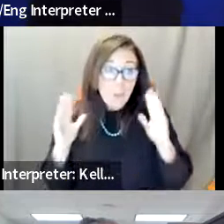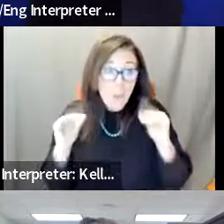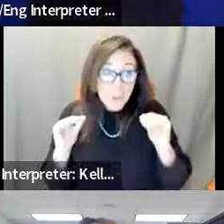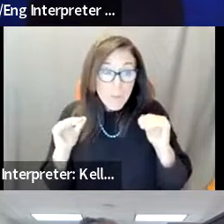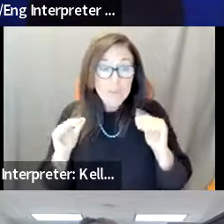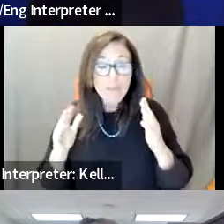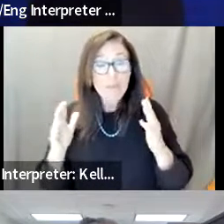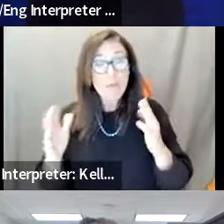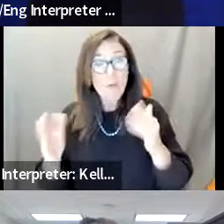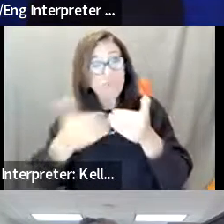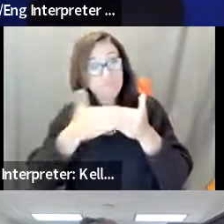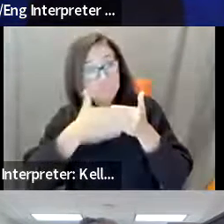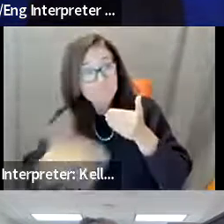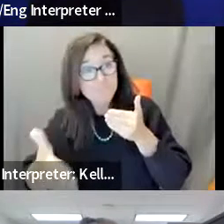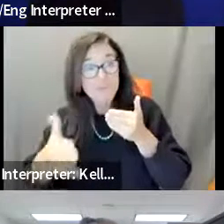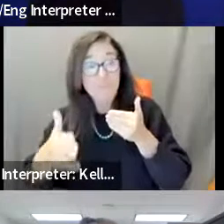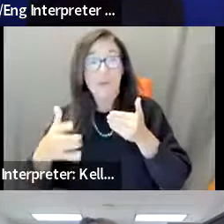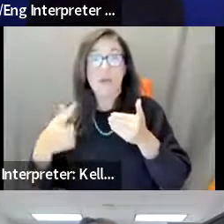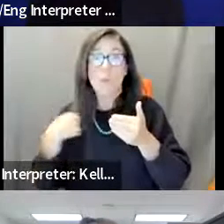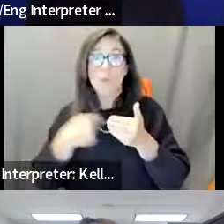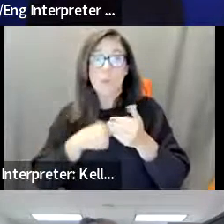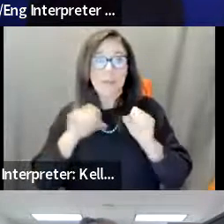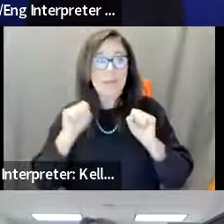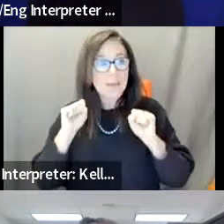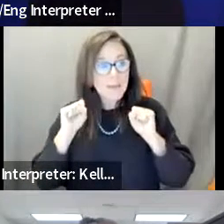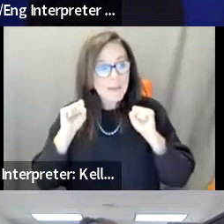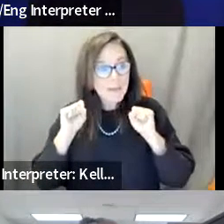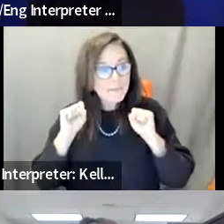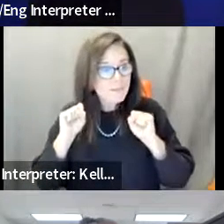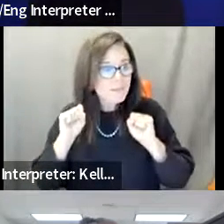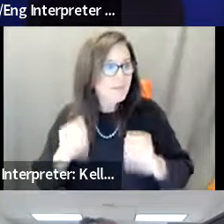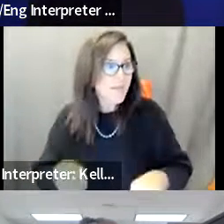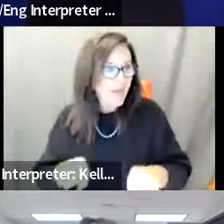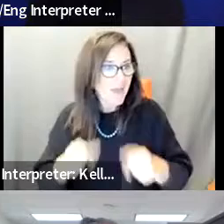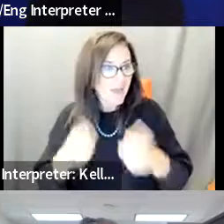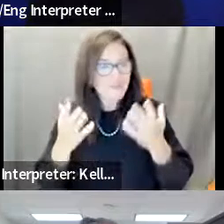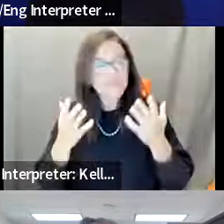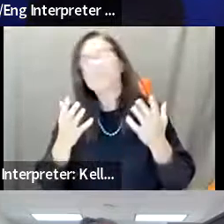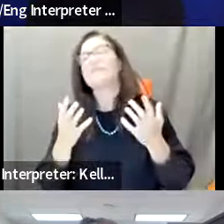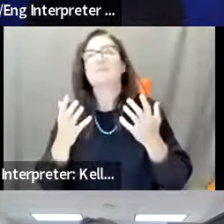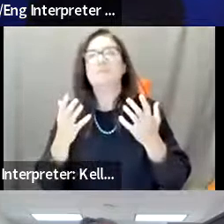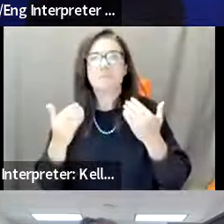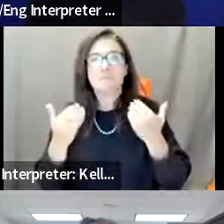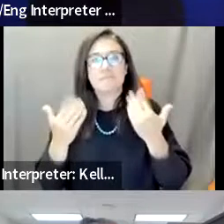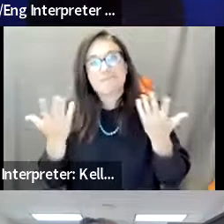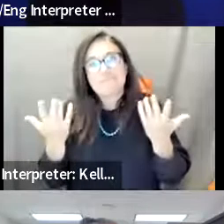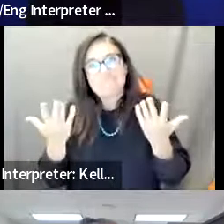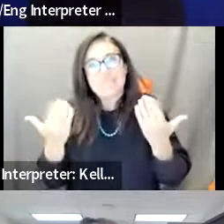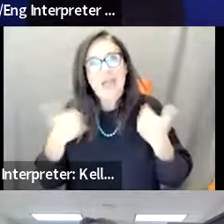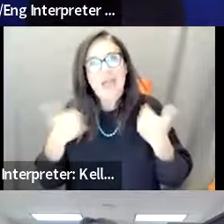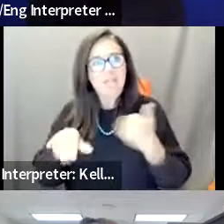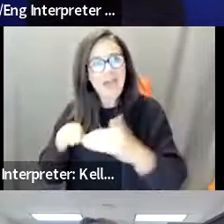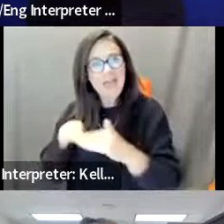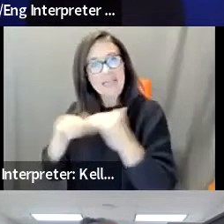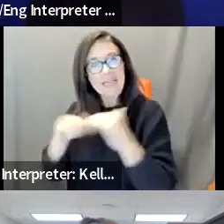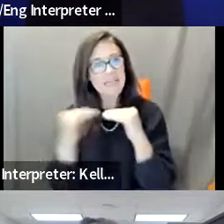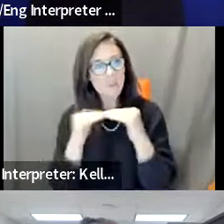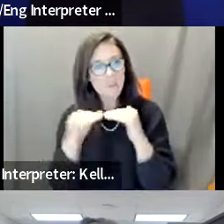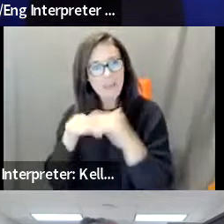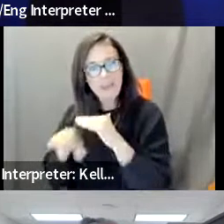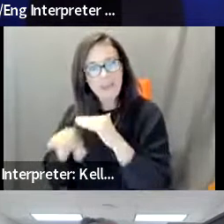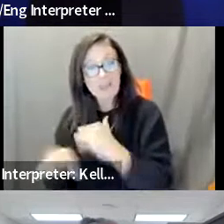to a place where disabled audiences have the same amount of freedom and spontaneity